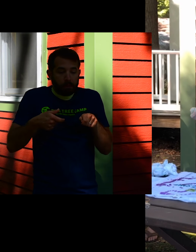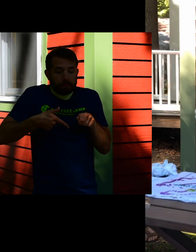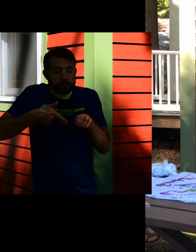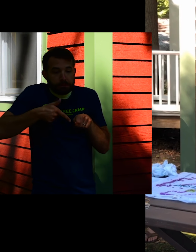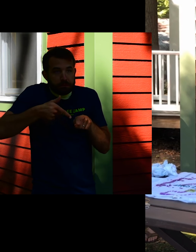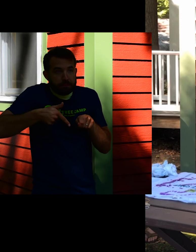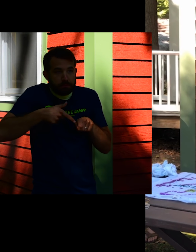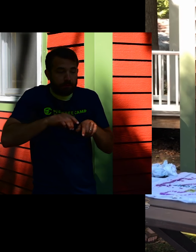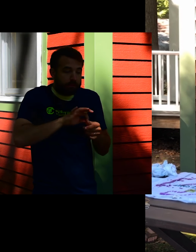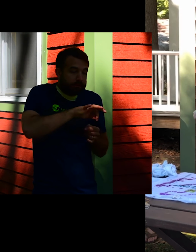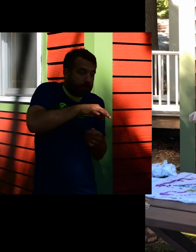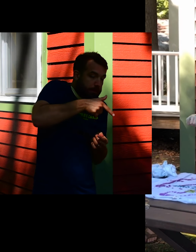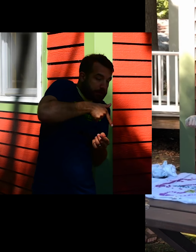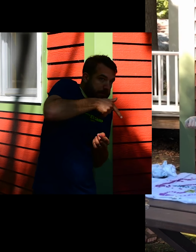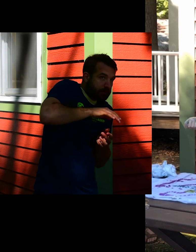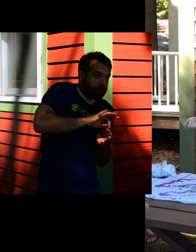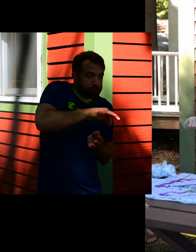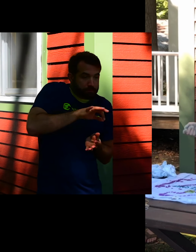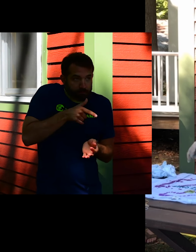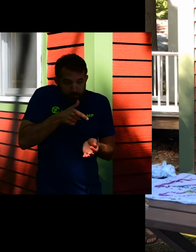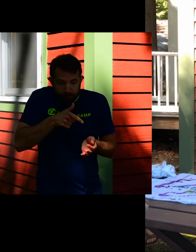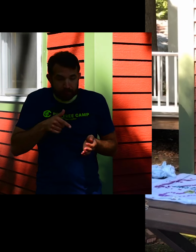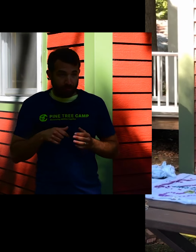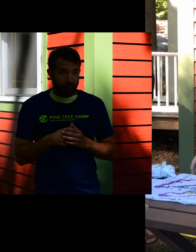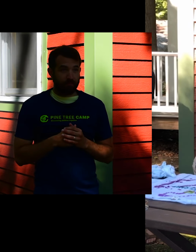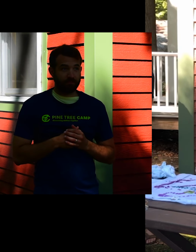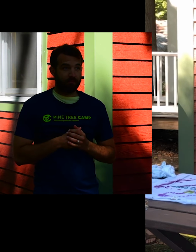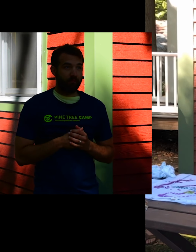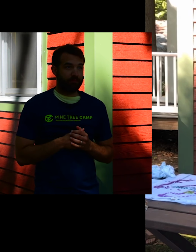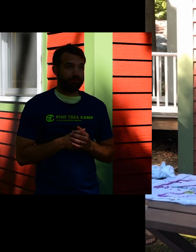shirt. So Kaylee's going to open that up and get in there,